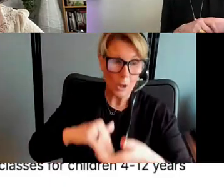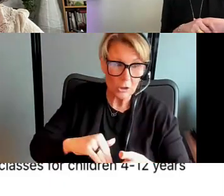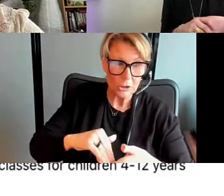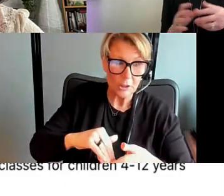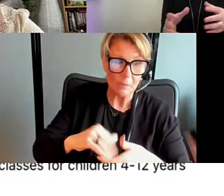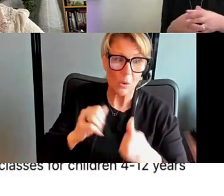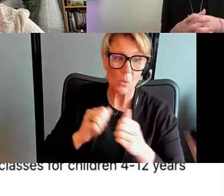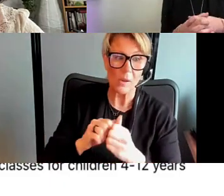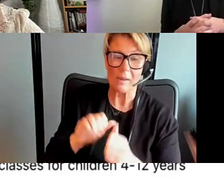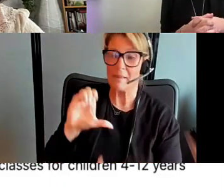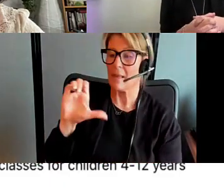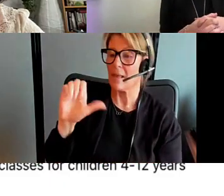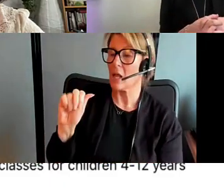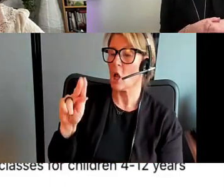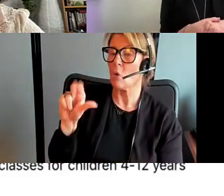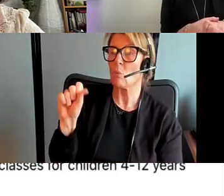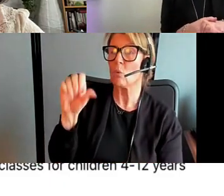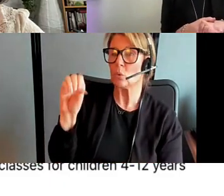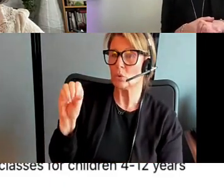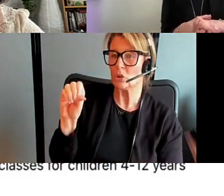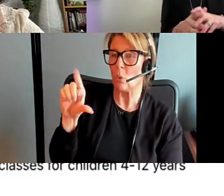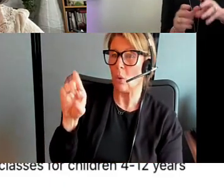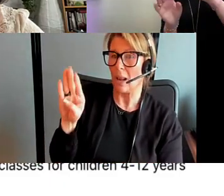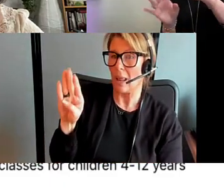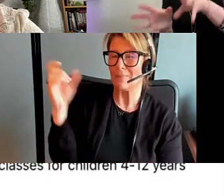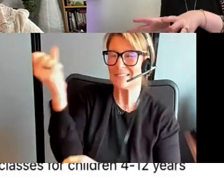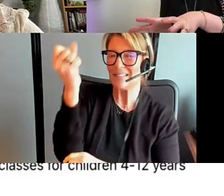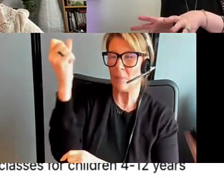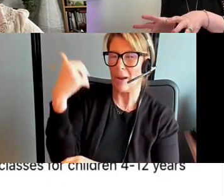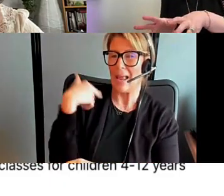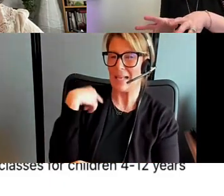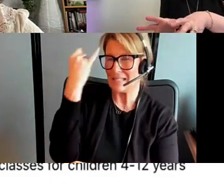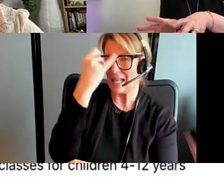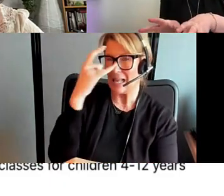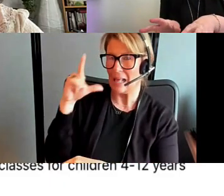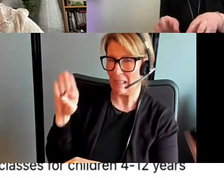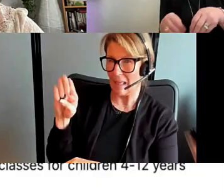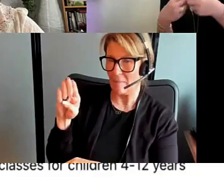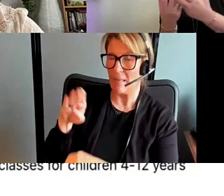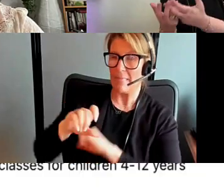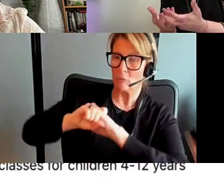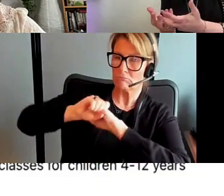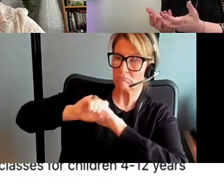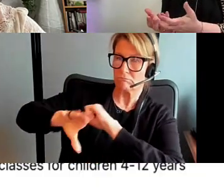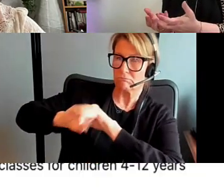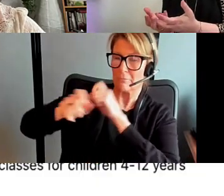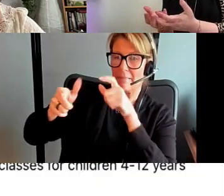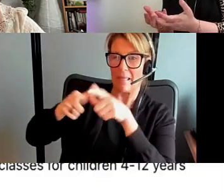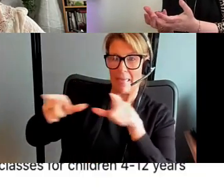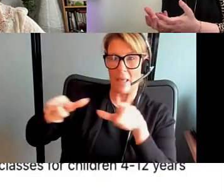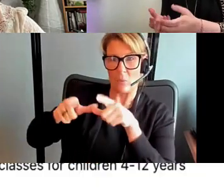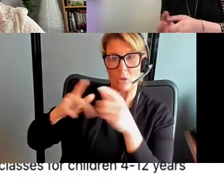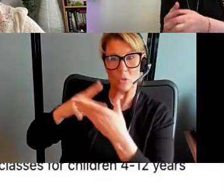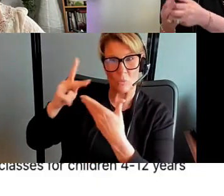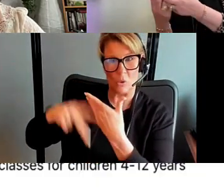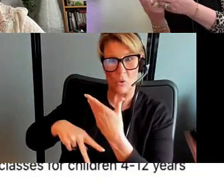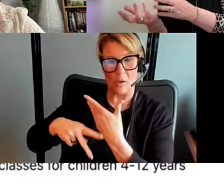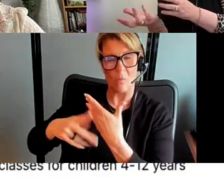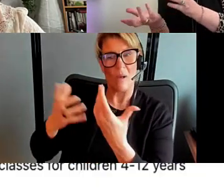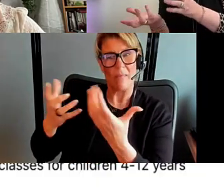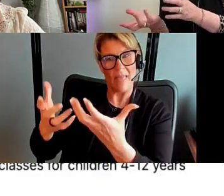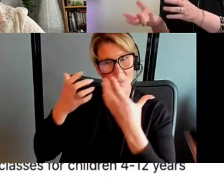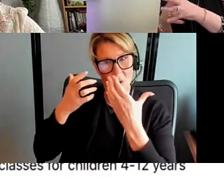Italian Heritage Club in Sudbury. So they're promoting the language program because they obviously want the Italian